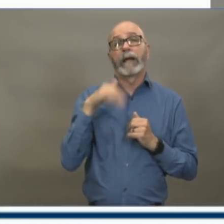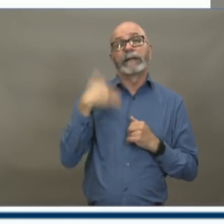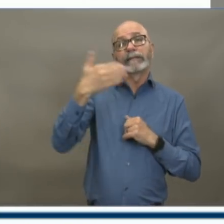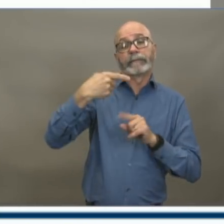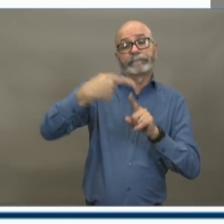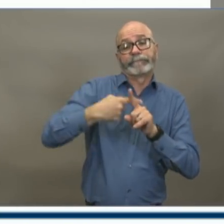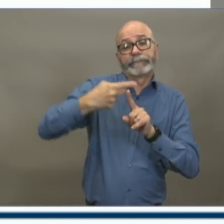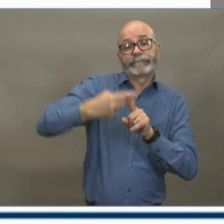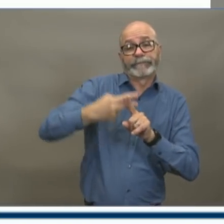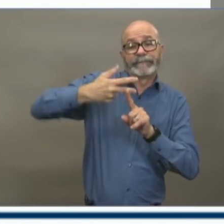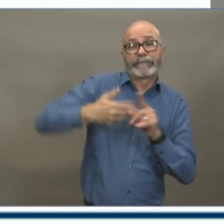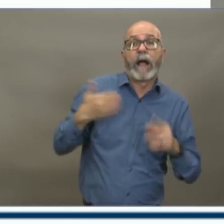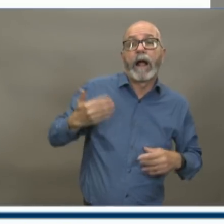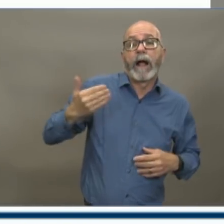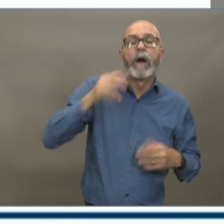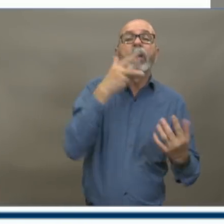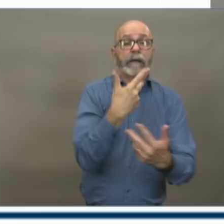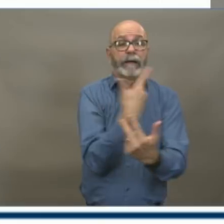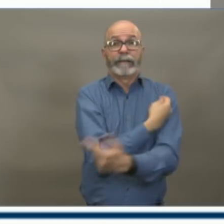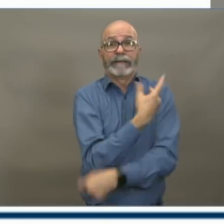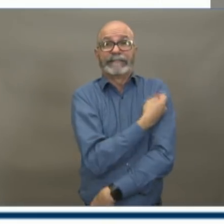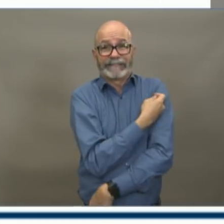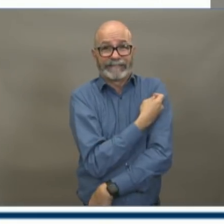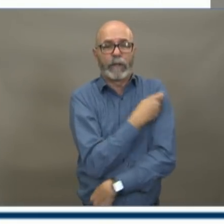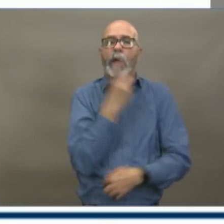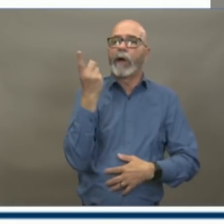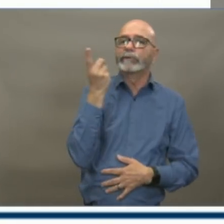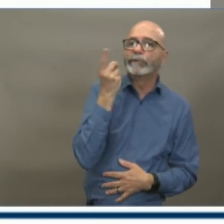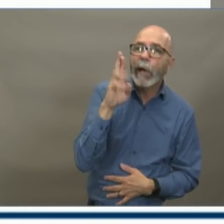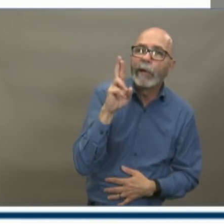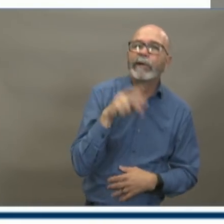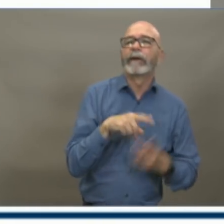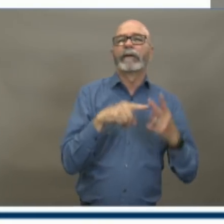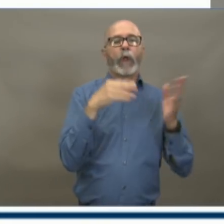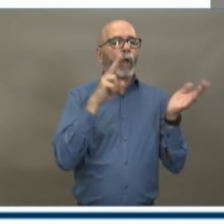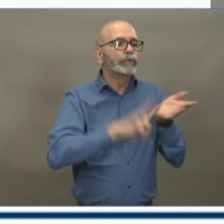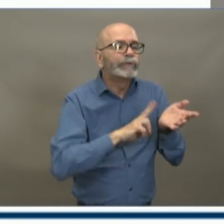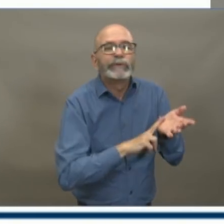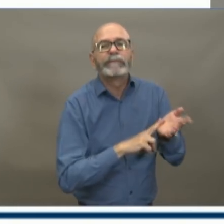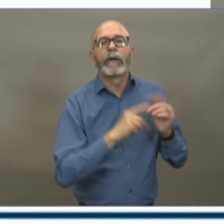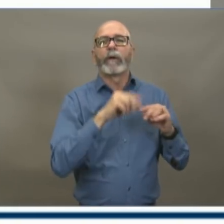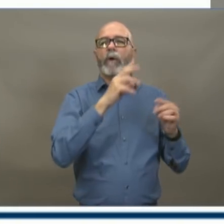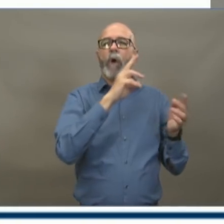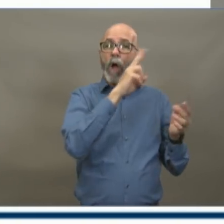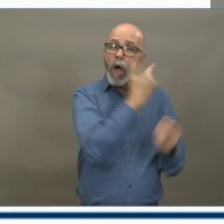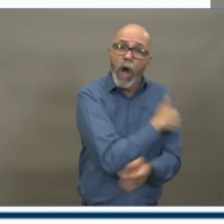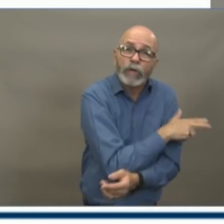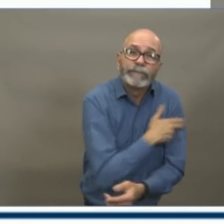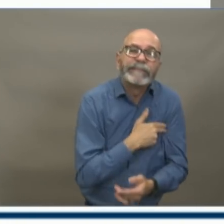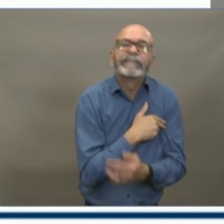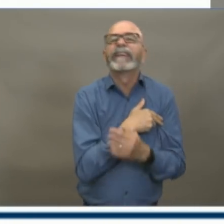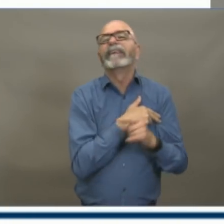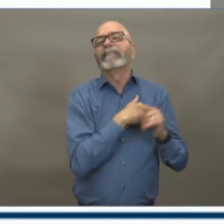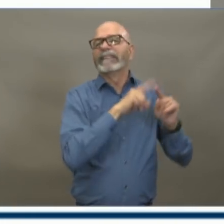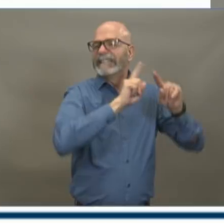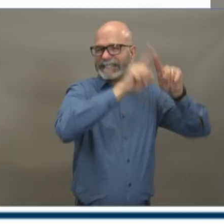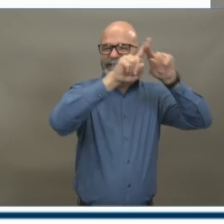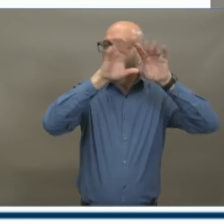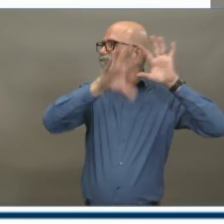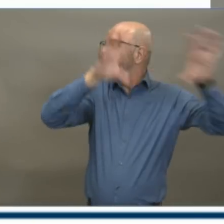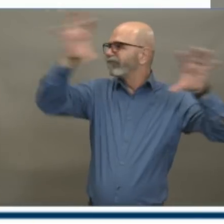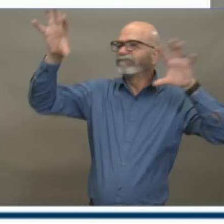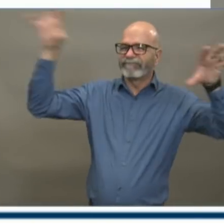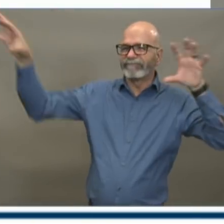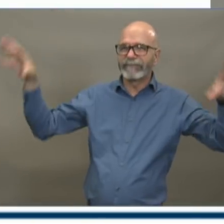to healthcare workers who are directly involved in frontline COVID response, as well as